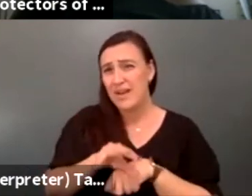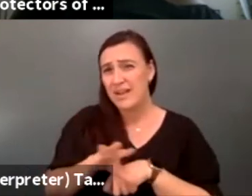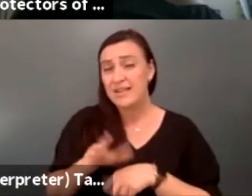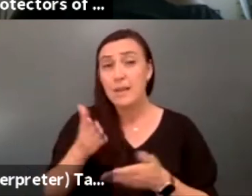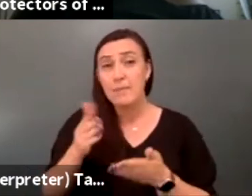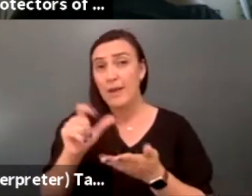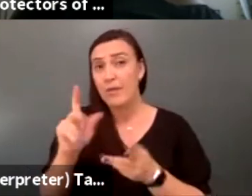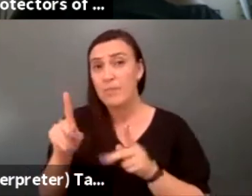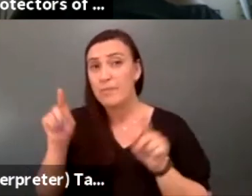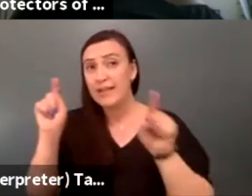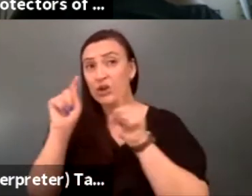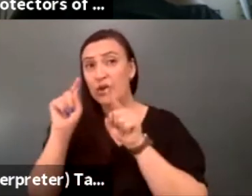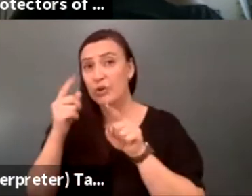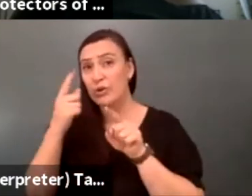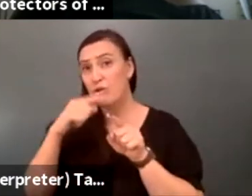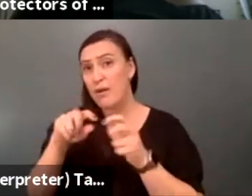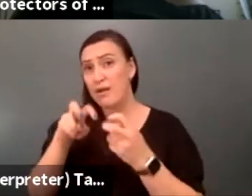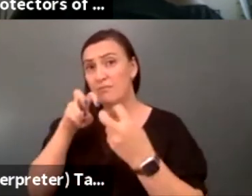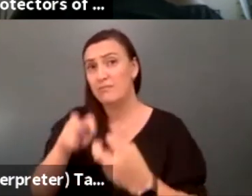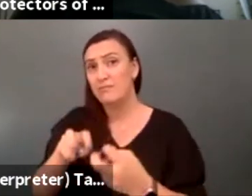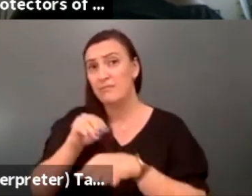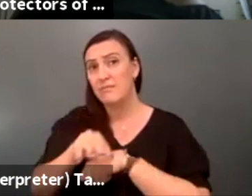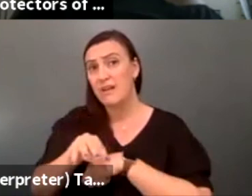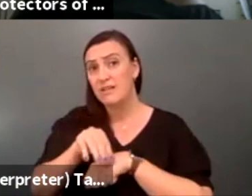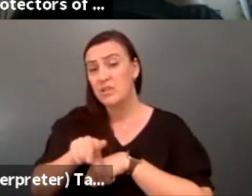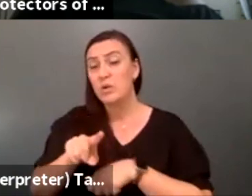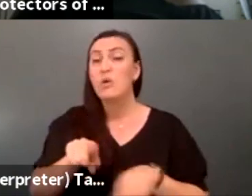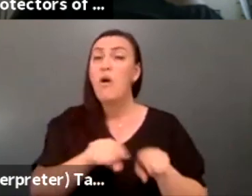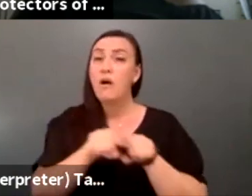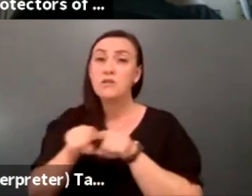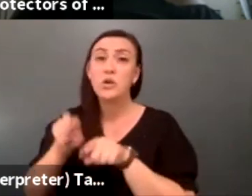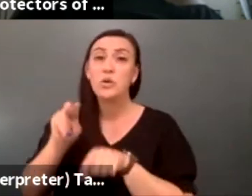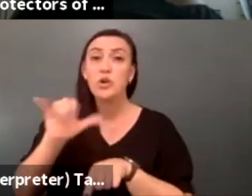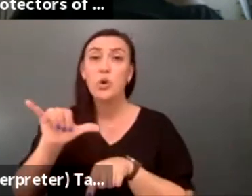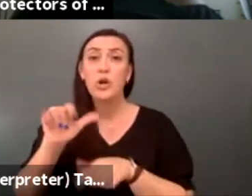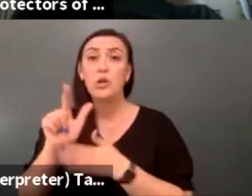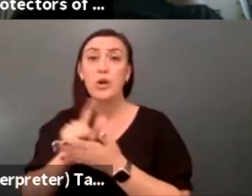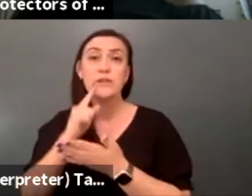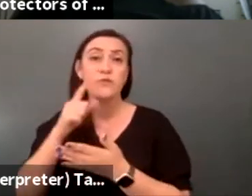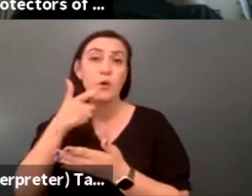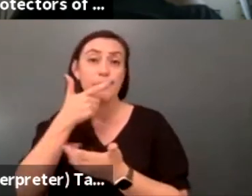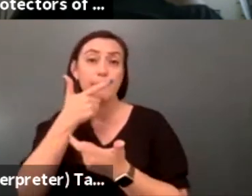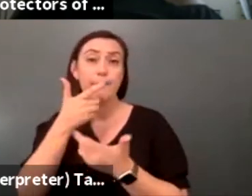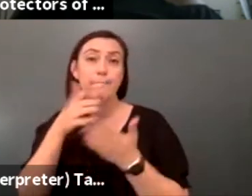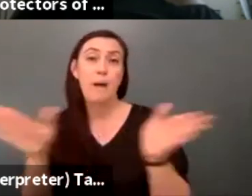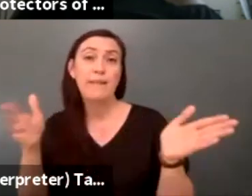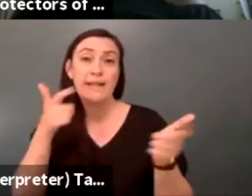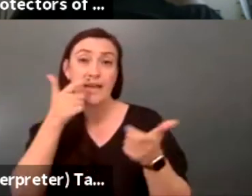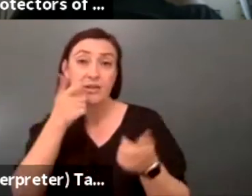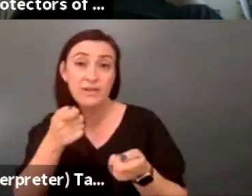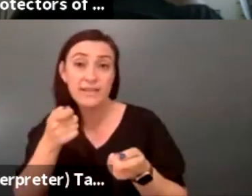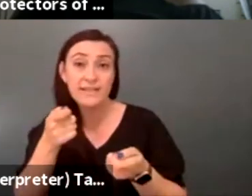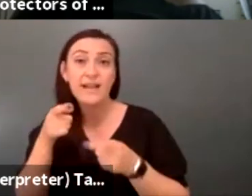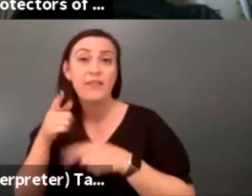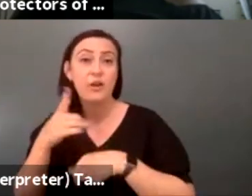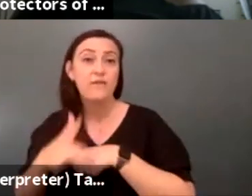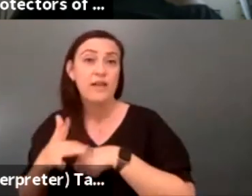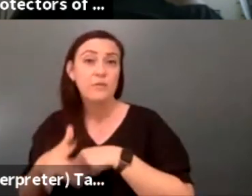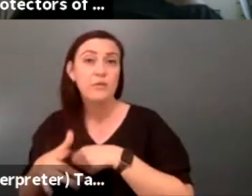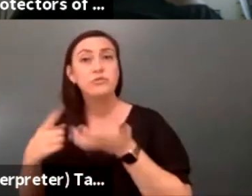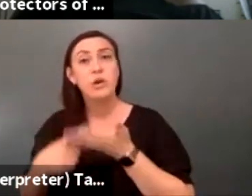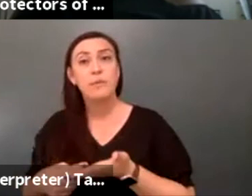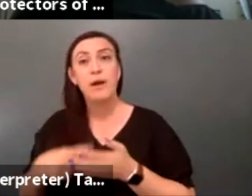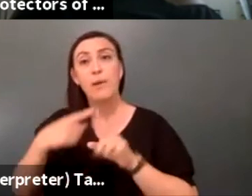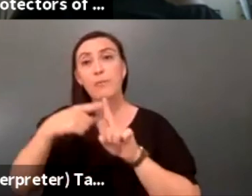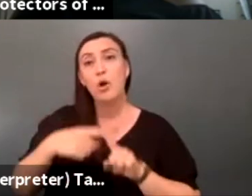others here who would be available. Also, the New York Lawyers for Public Interest is available to sort of talk through the pros and